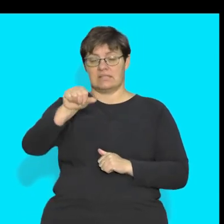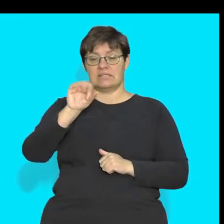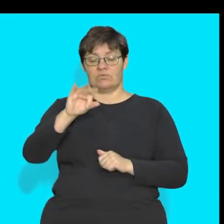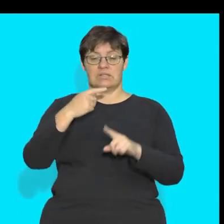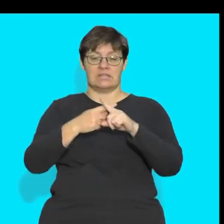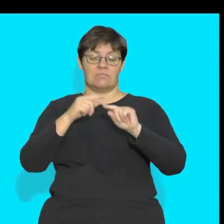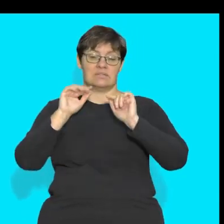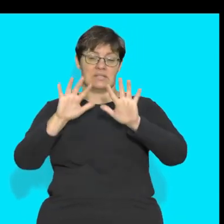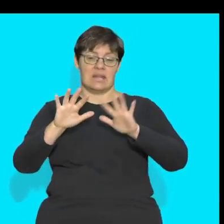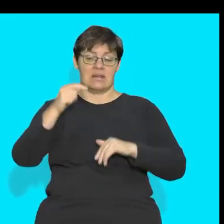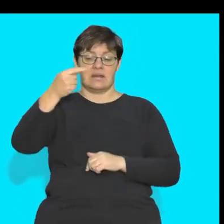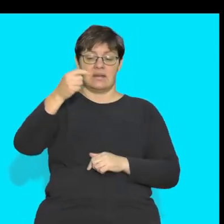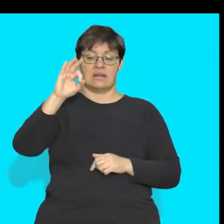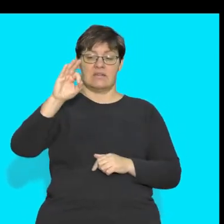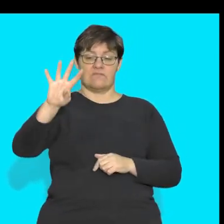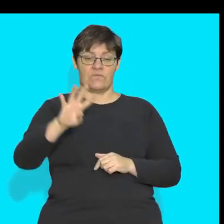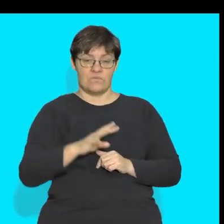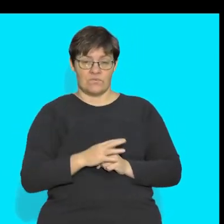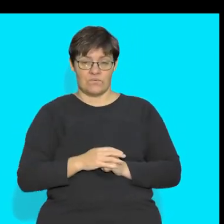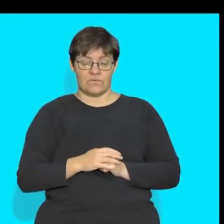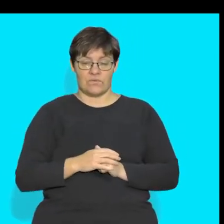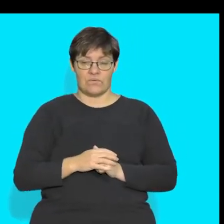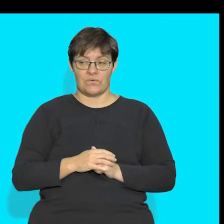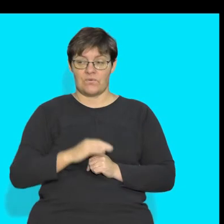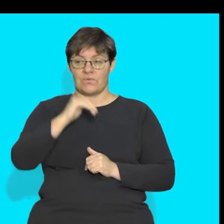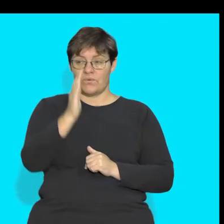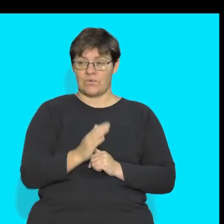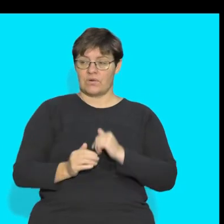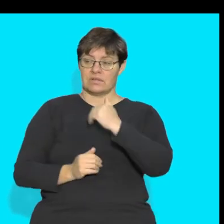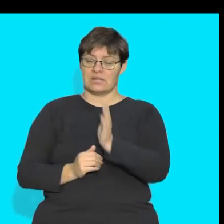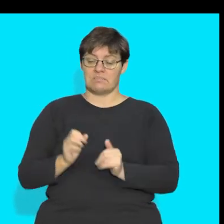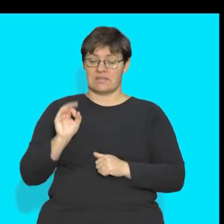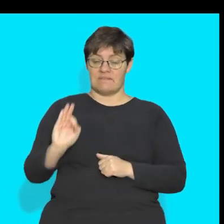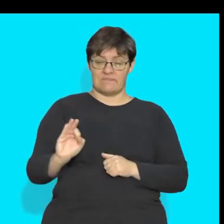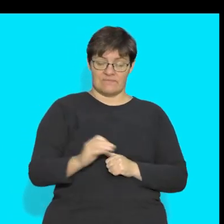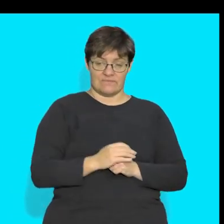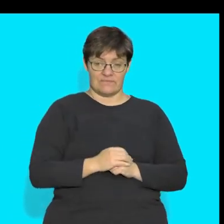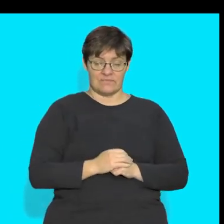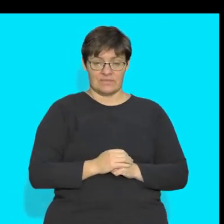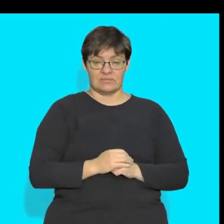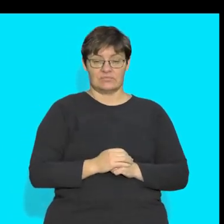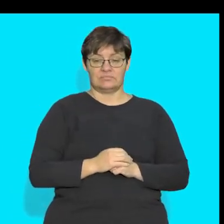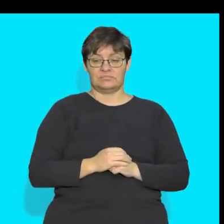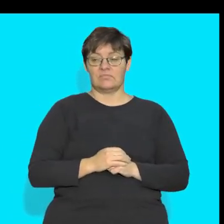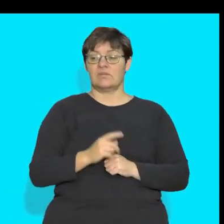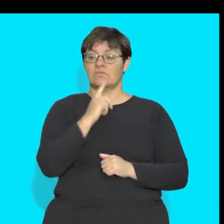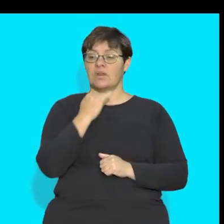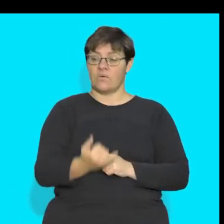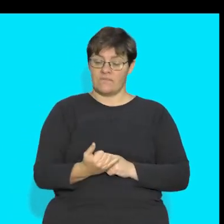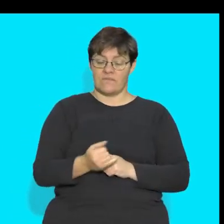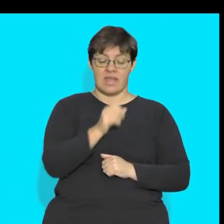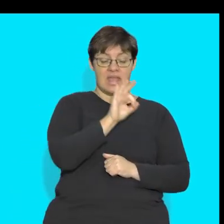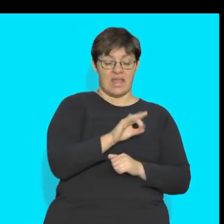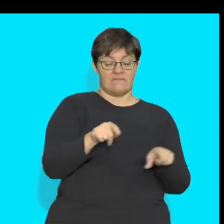6,63 times 10 to the minus 34 times the frequency. So now we're going to